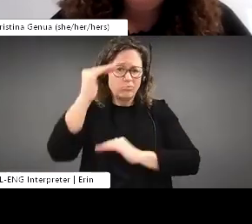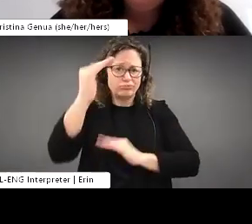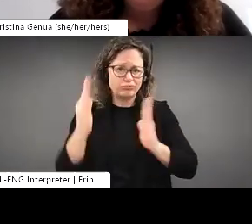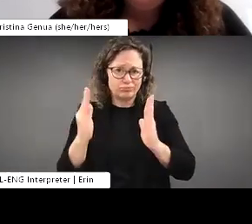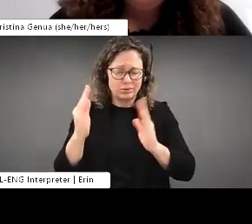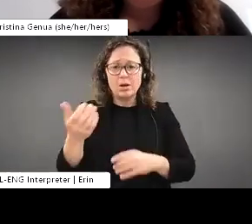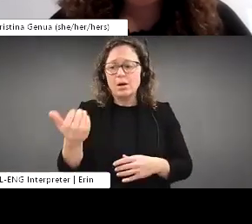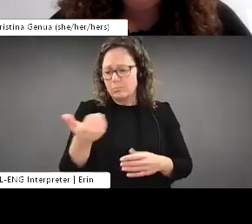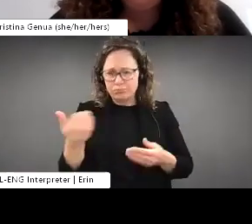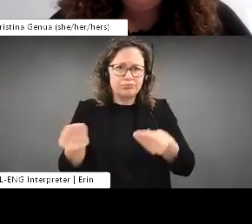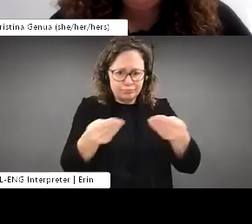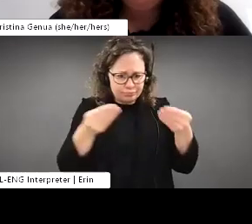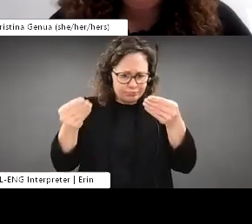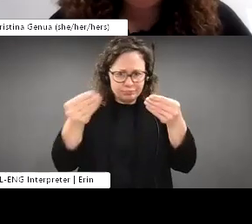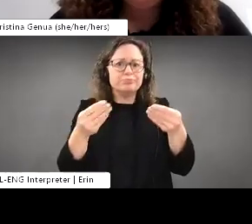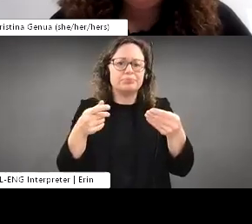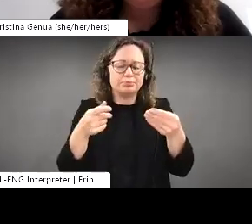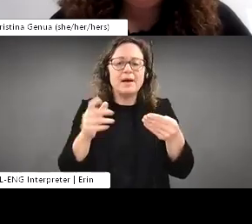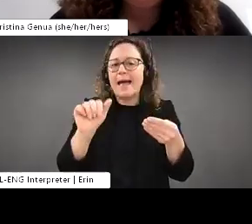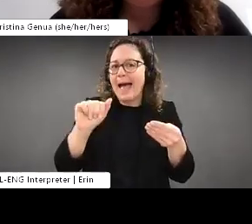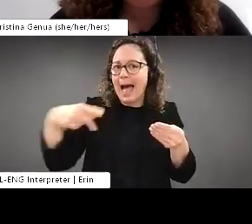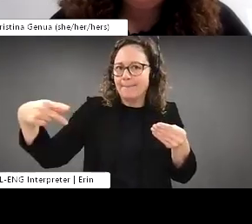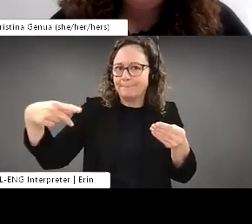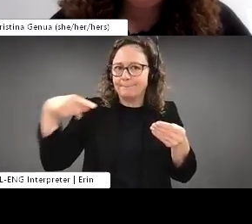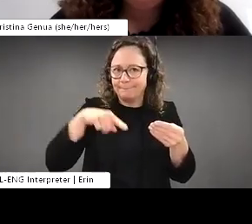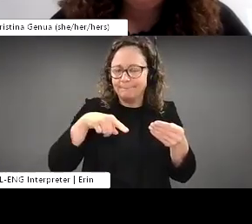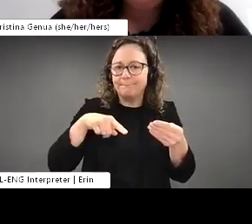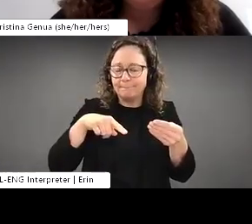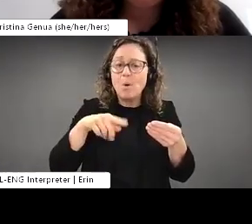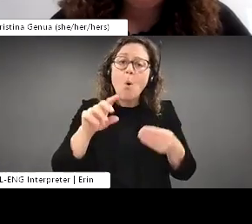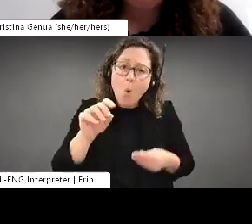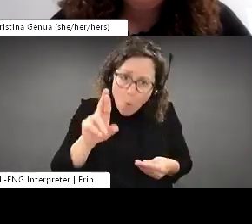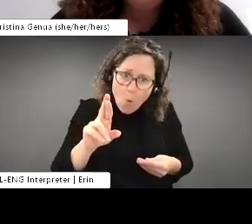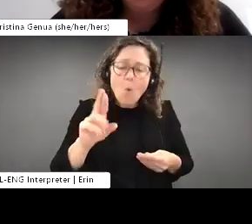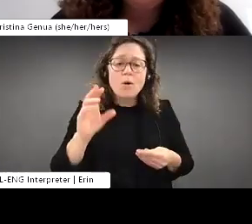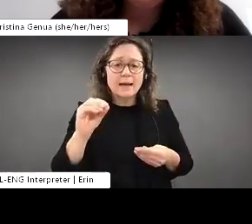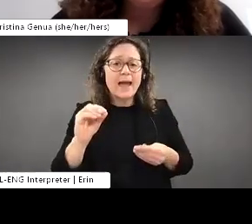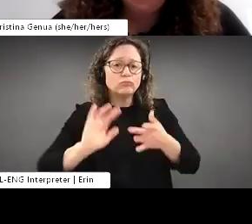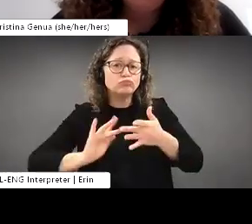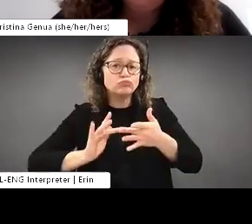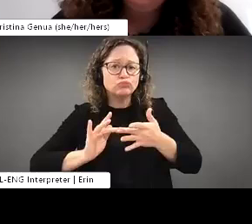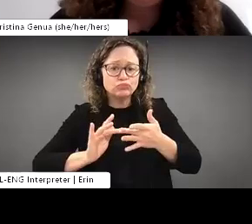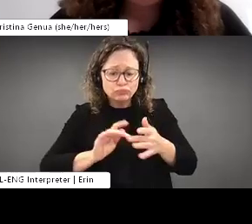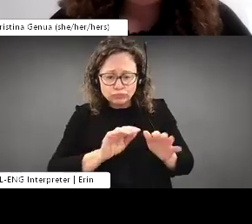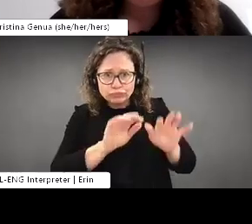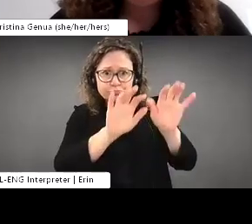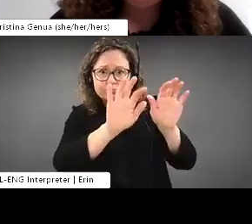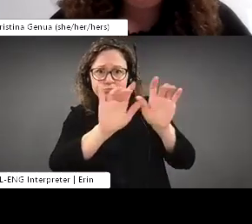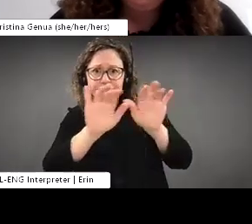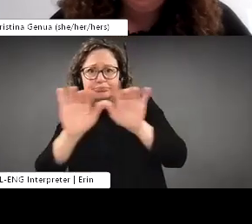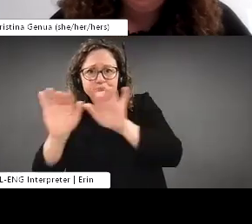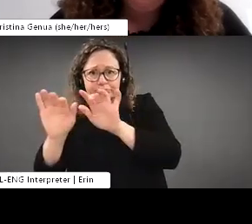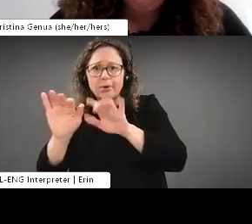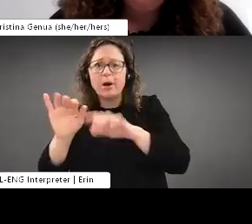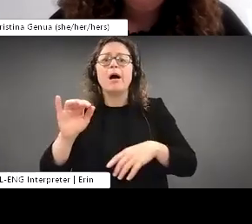app. Alternatively, you can use your internet browser on your smartphone as well, or on your tablet to log into your